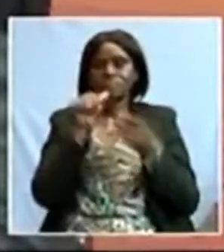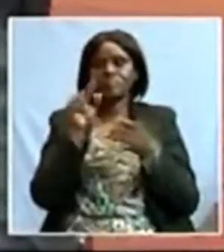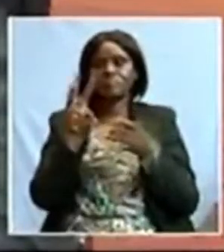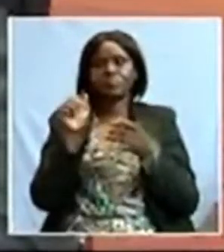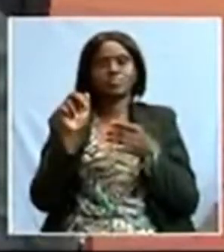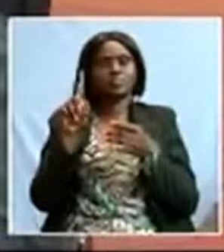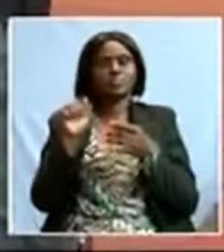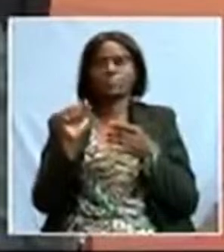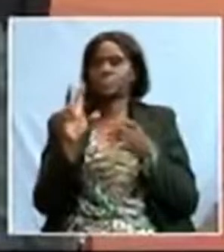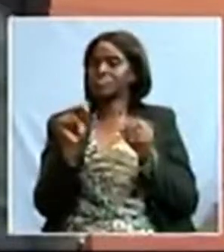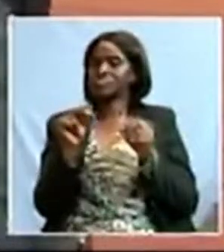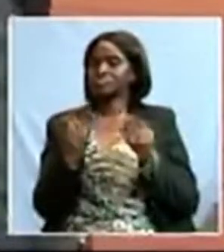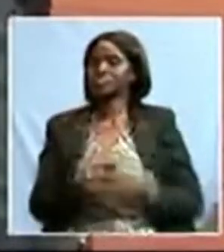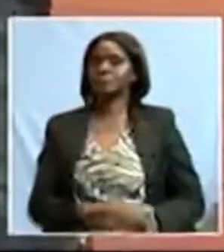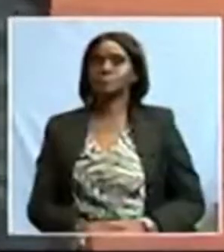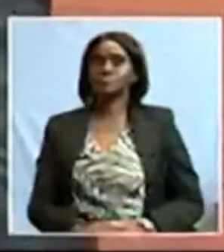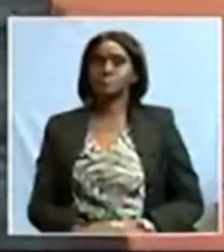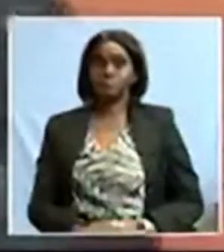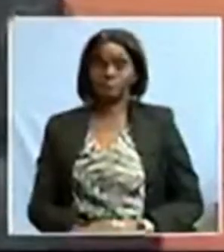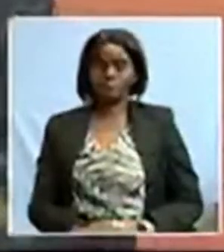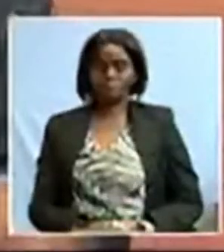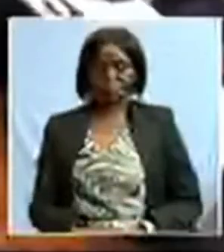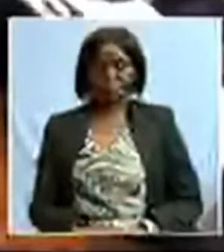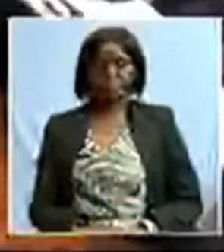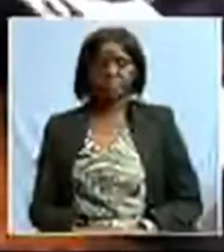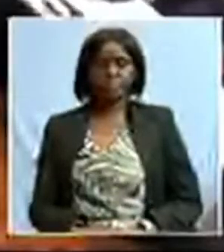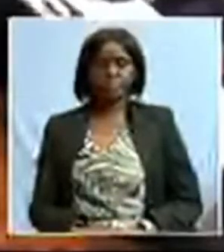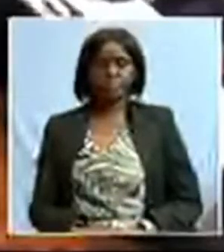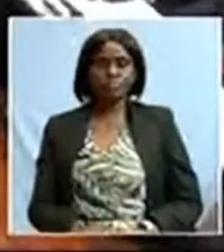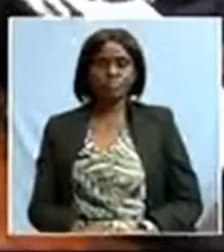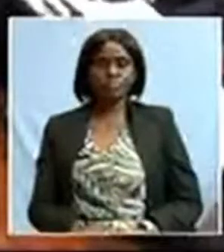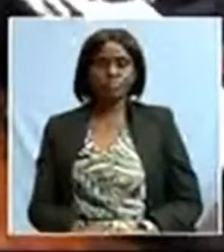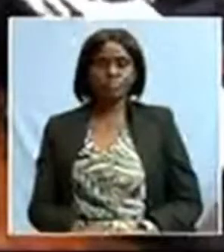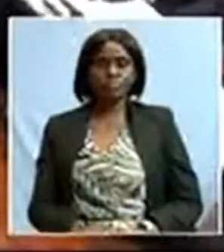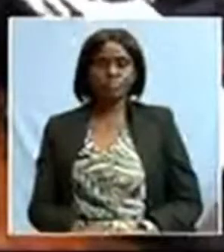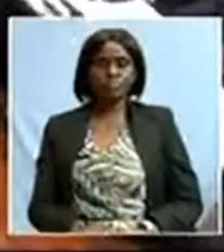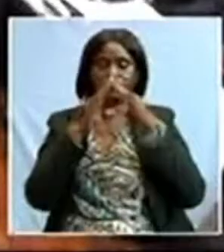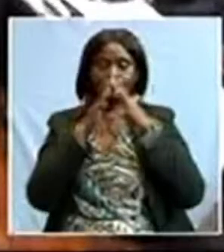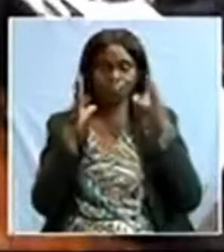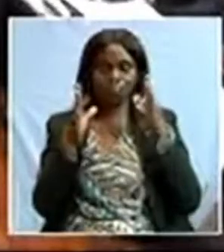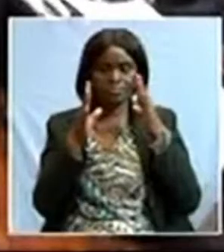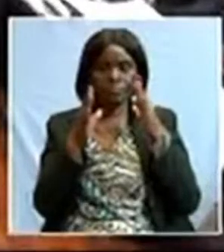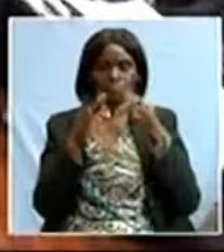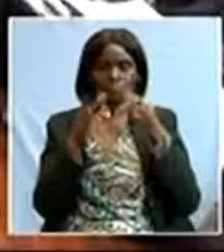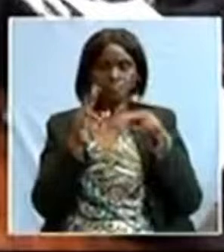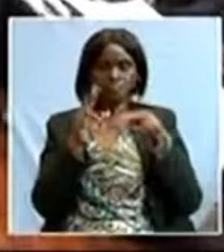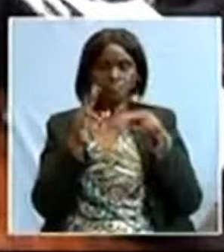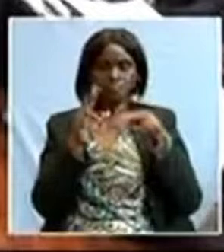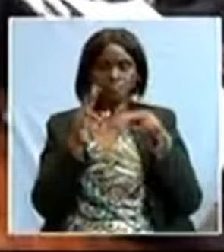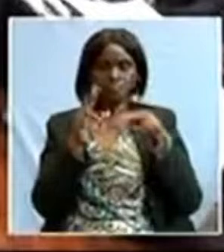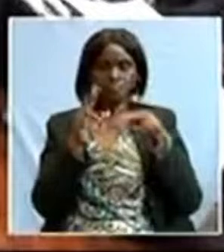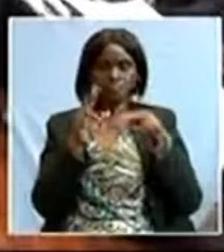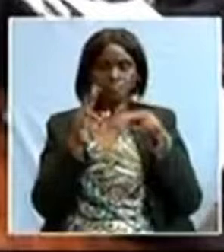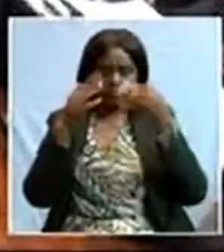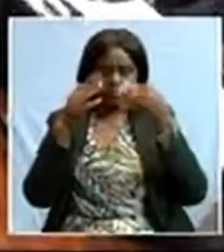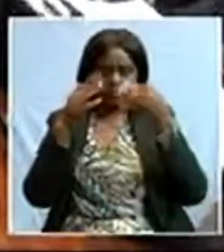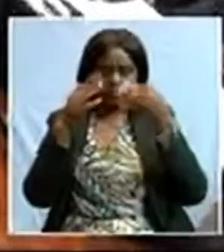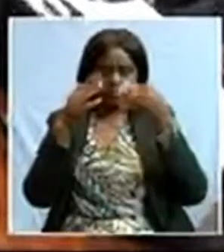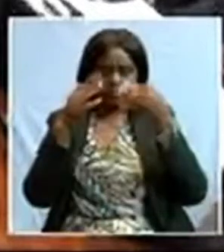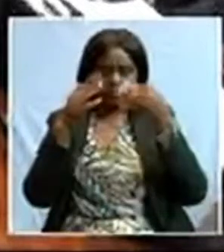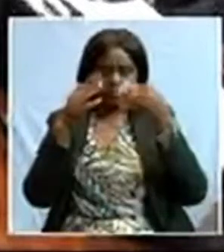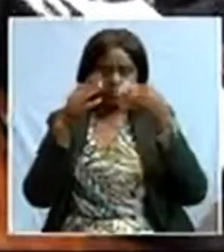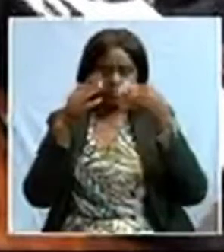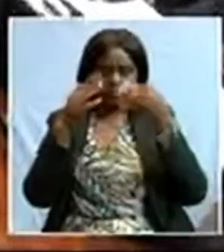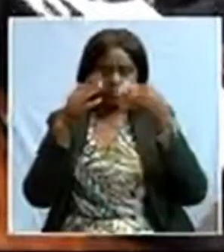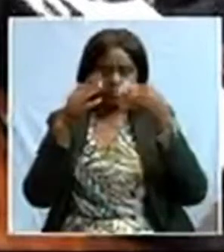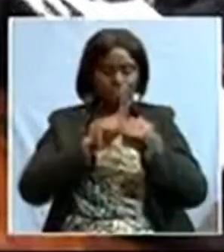Thank you so much, Town Clerk. Chair, given an opportunity and chance